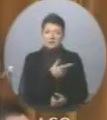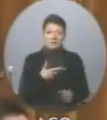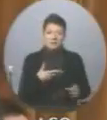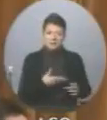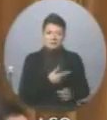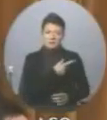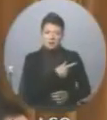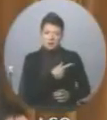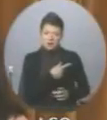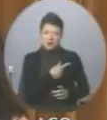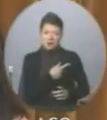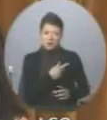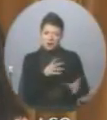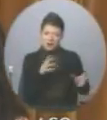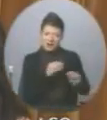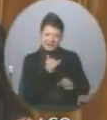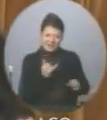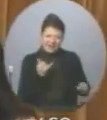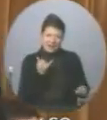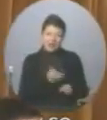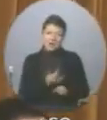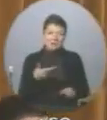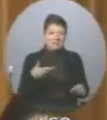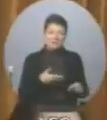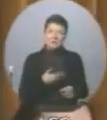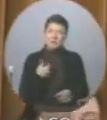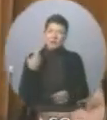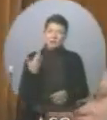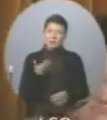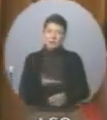cette importante rencontre internationale?